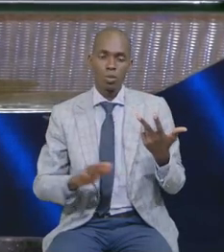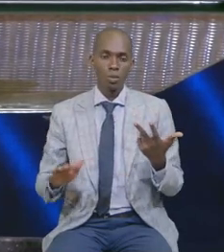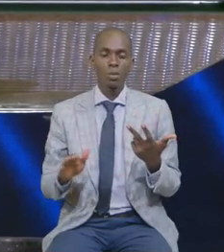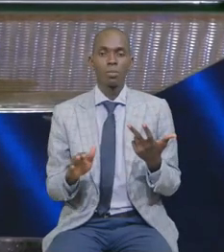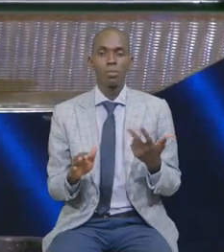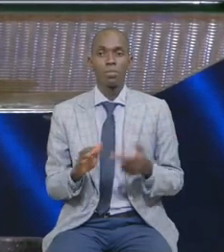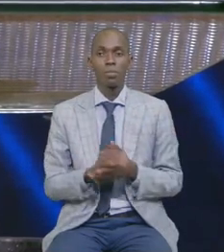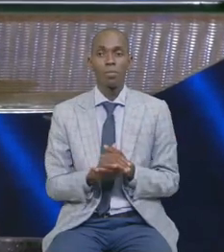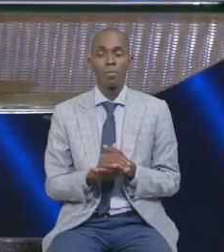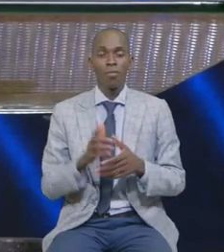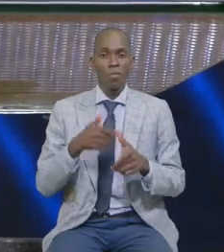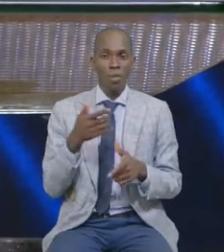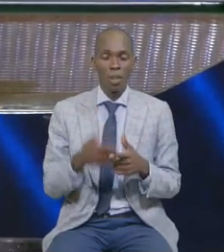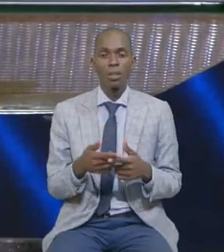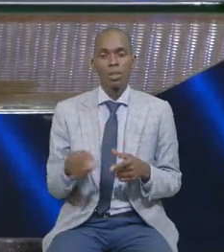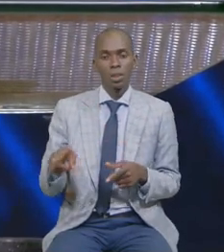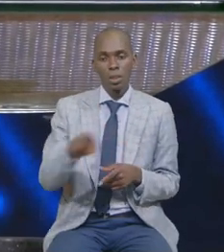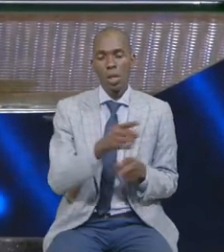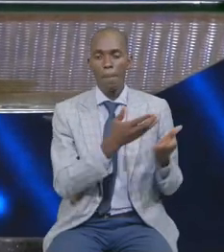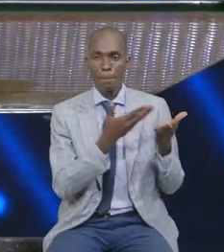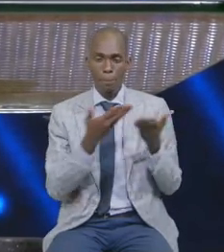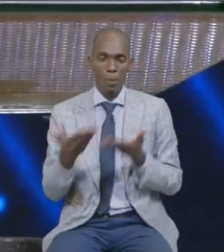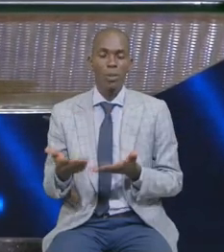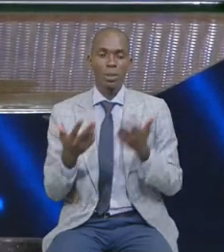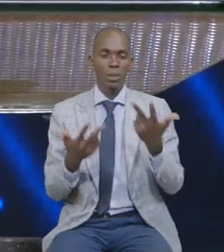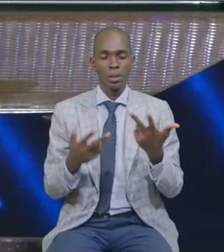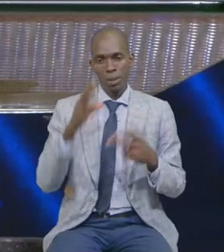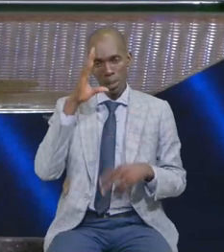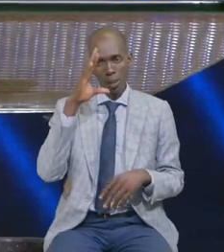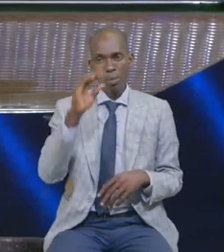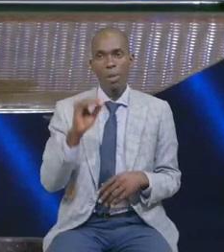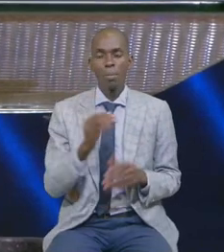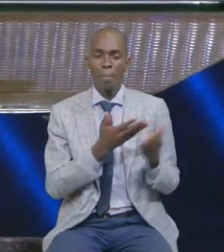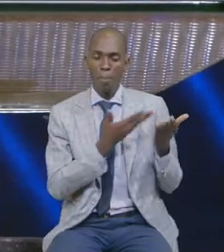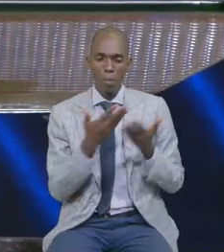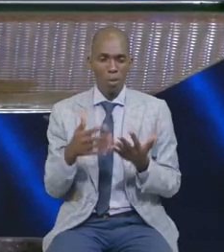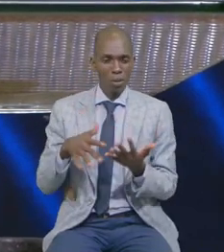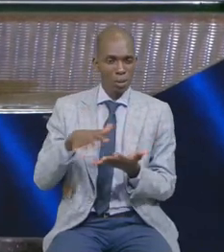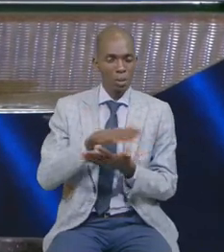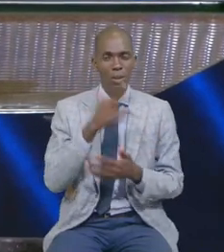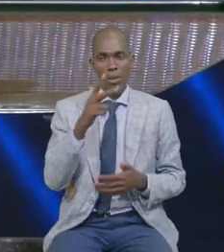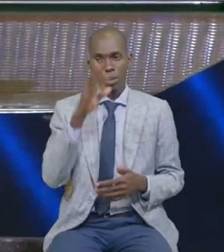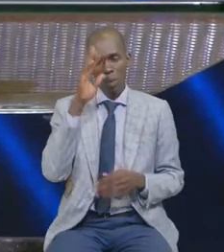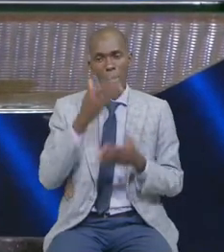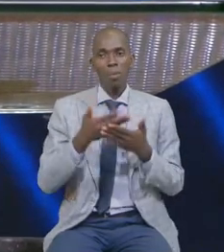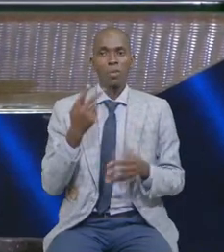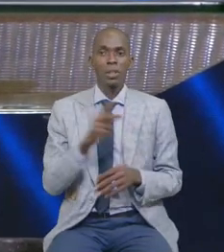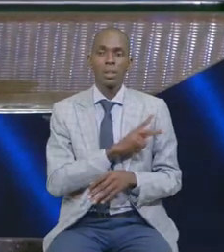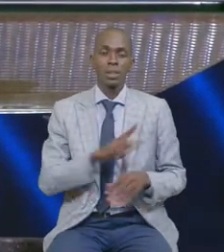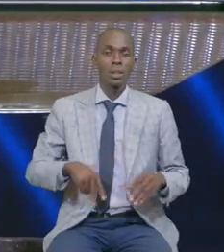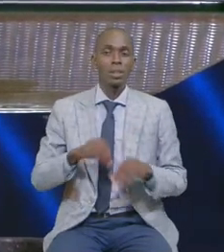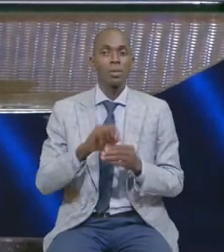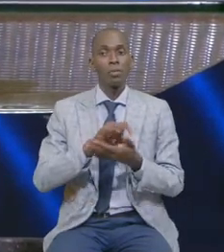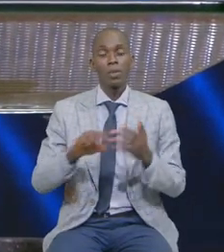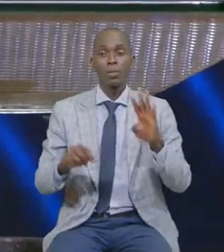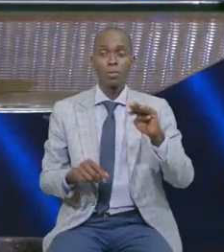Abednego then they brought those men they brought these men before the king in verse 14